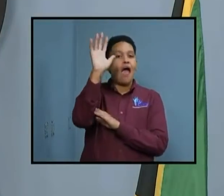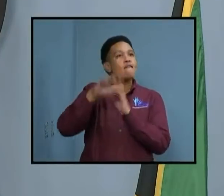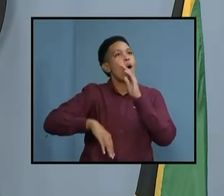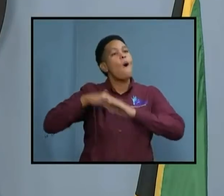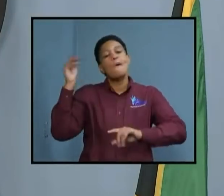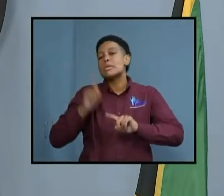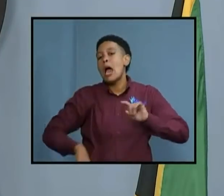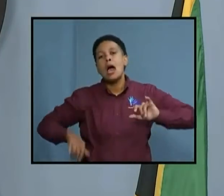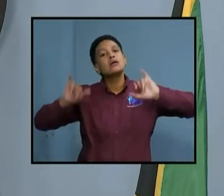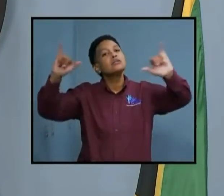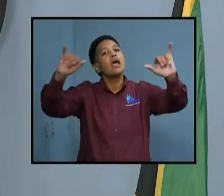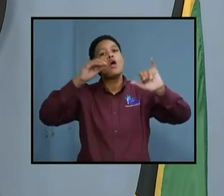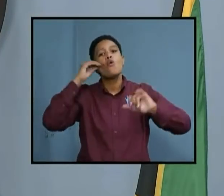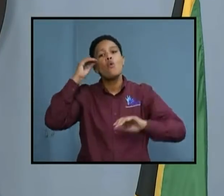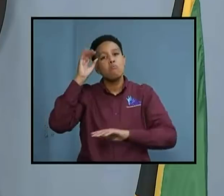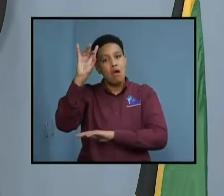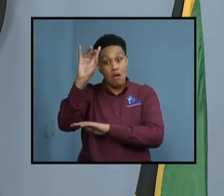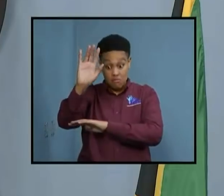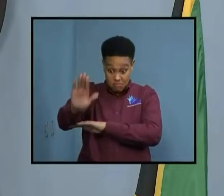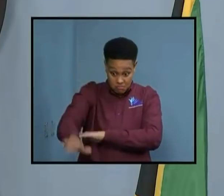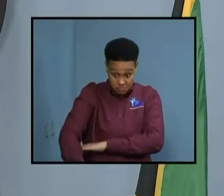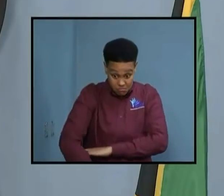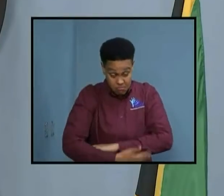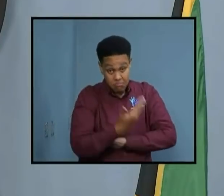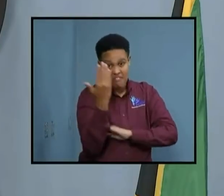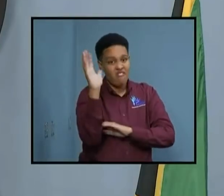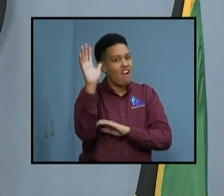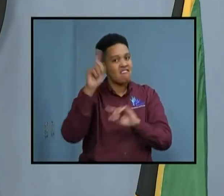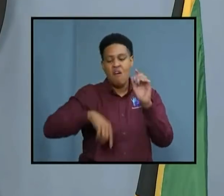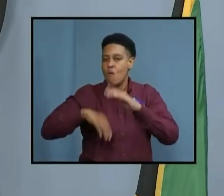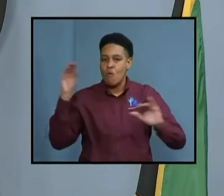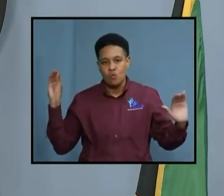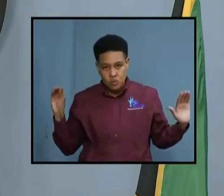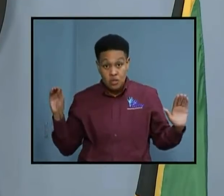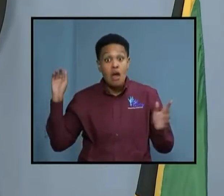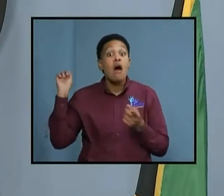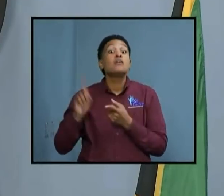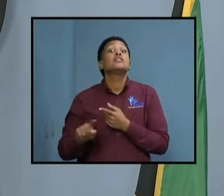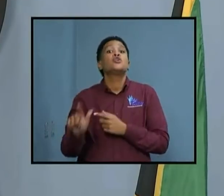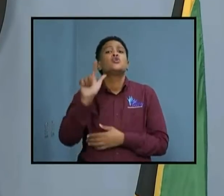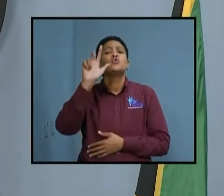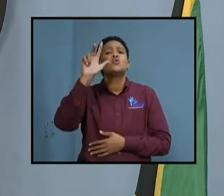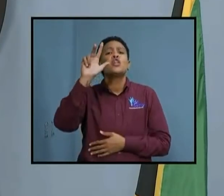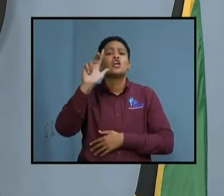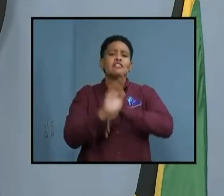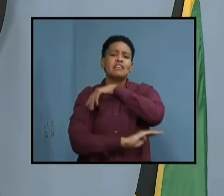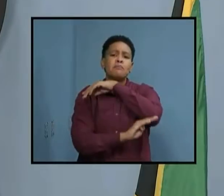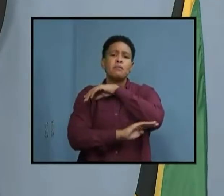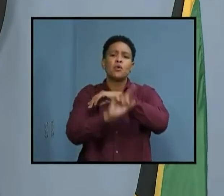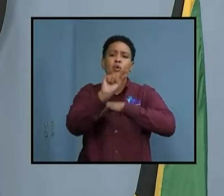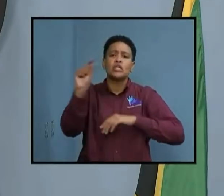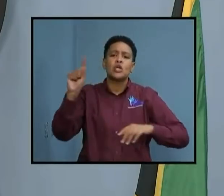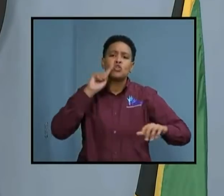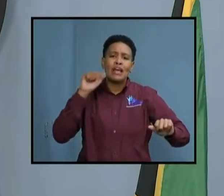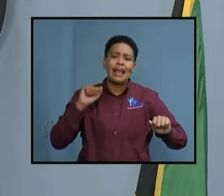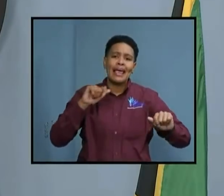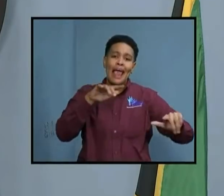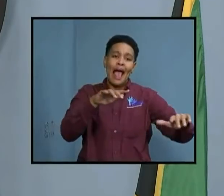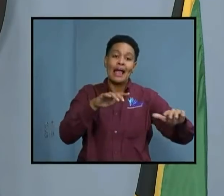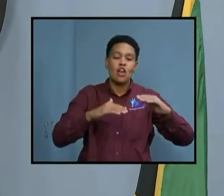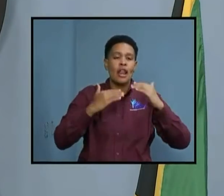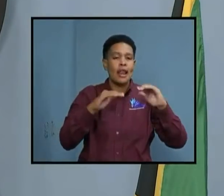5 a.m. the following day until the 23rd of September 2020. Gathering